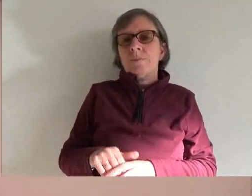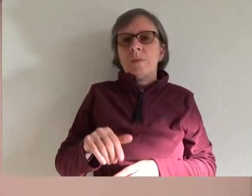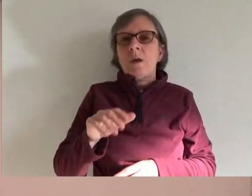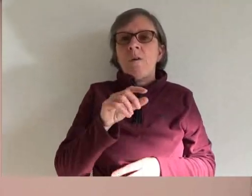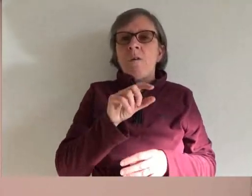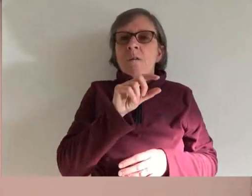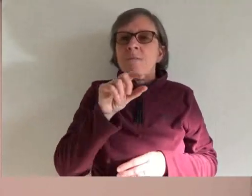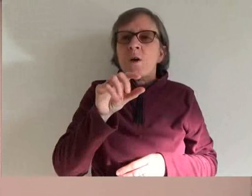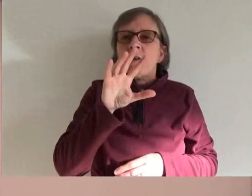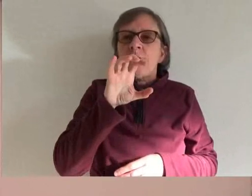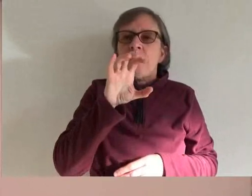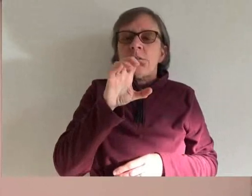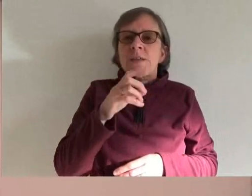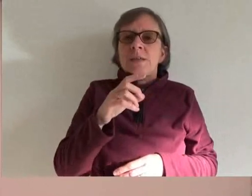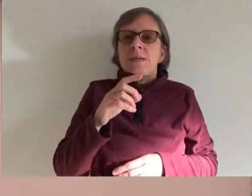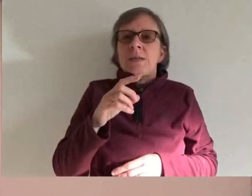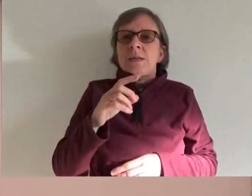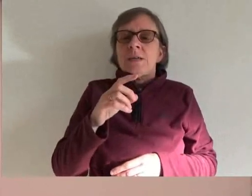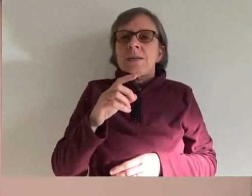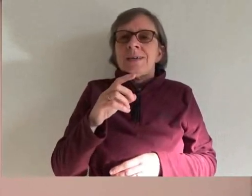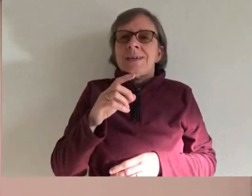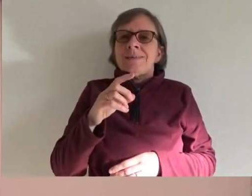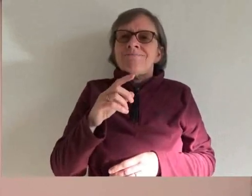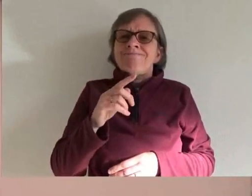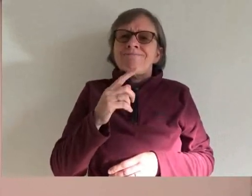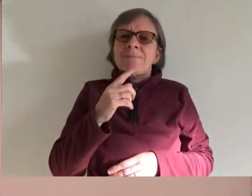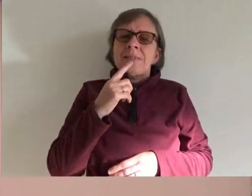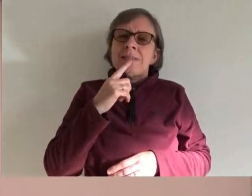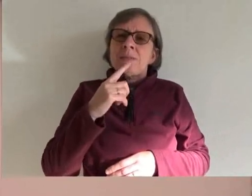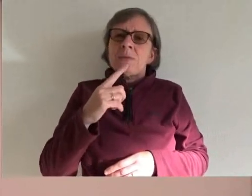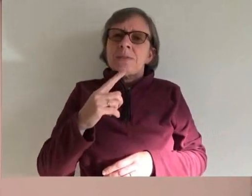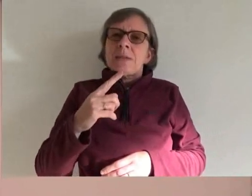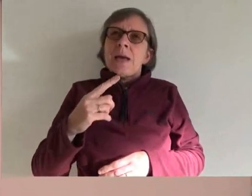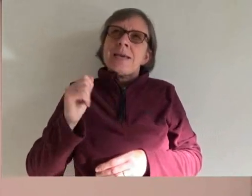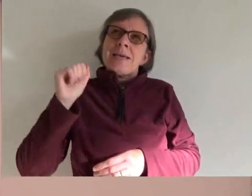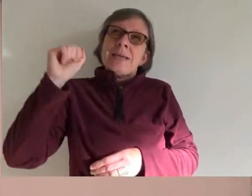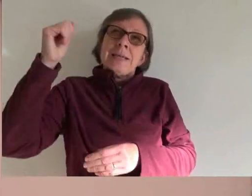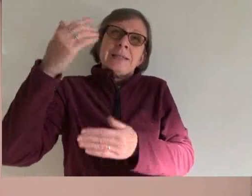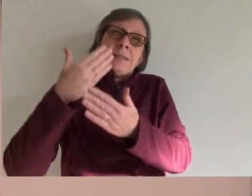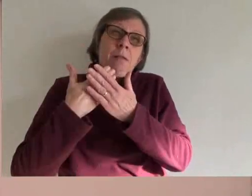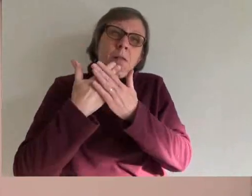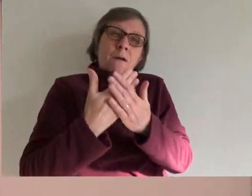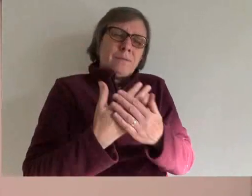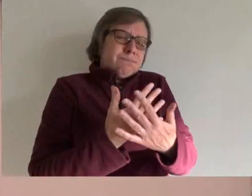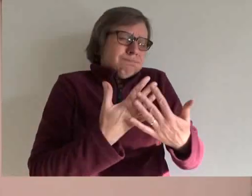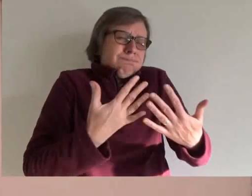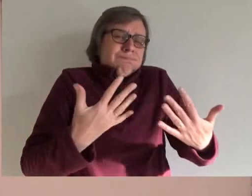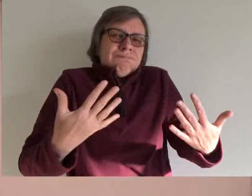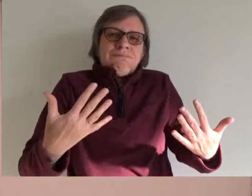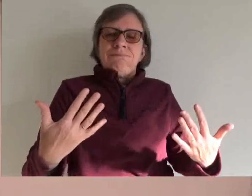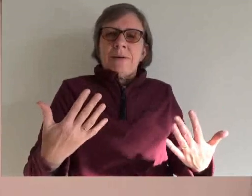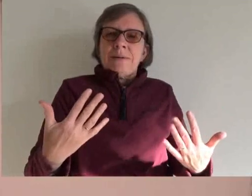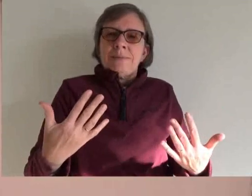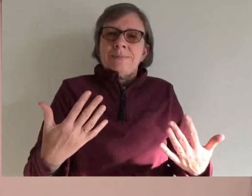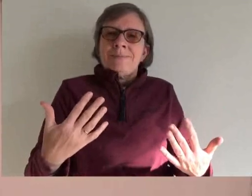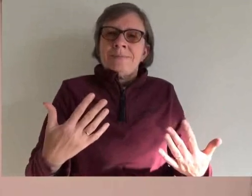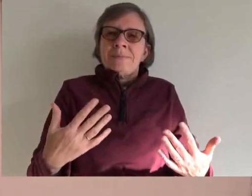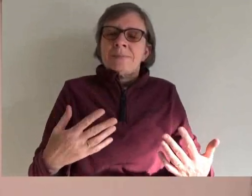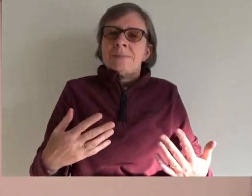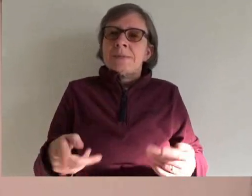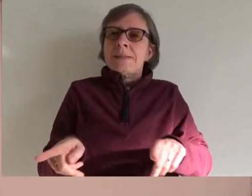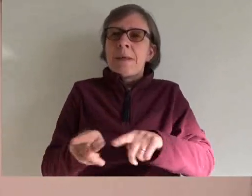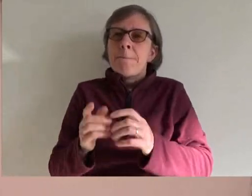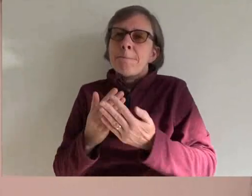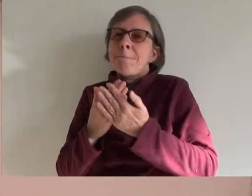Verse 15, it talks about the love of the Father, God's love for us, but also our love for him.